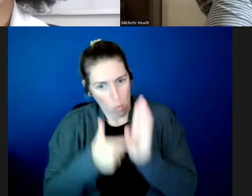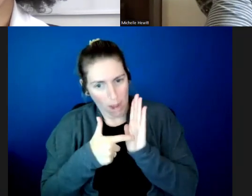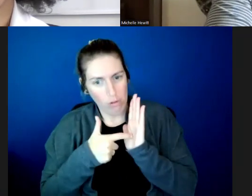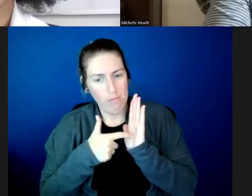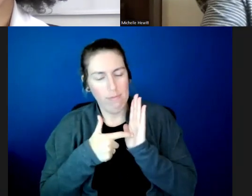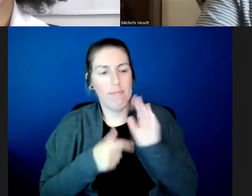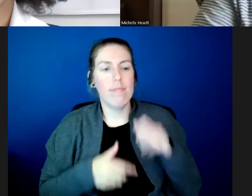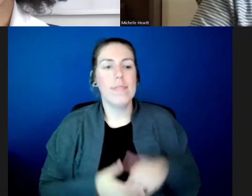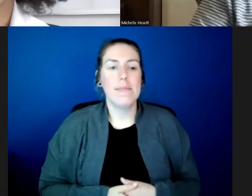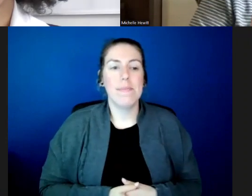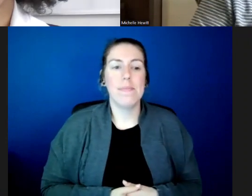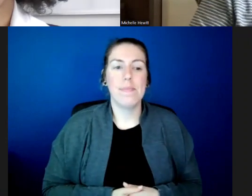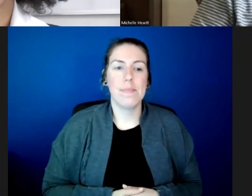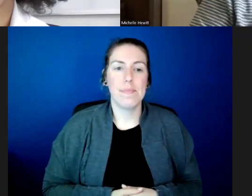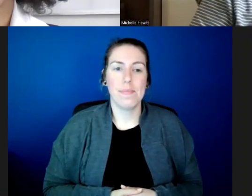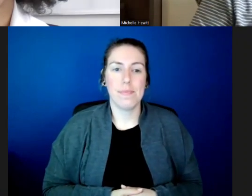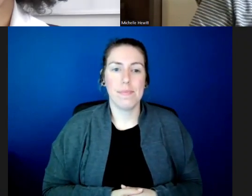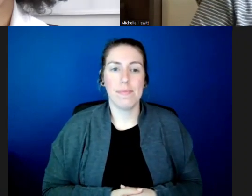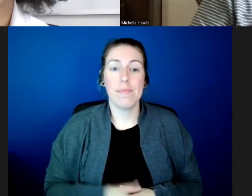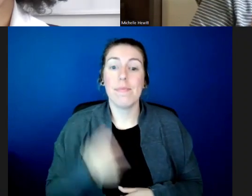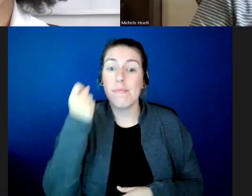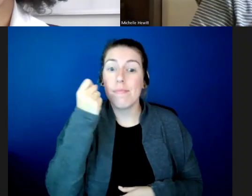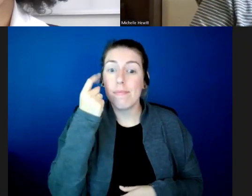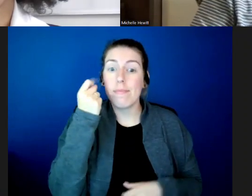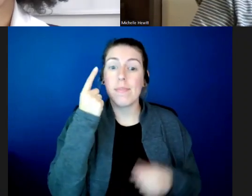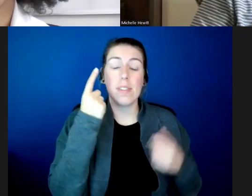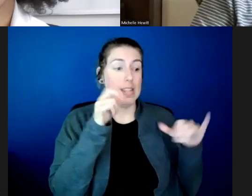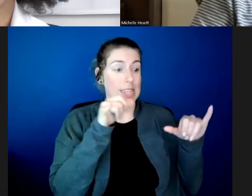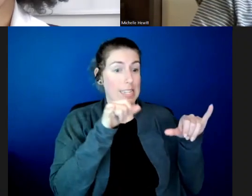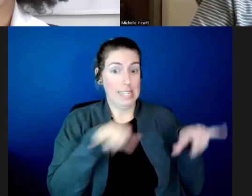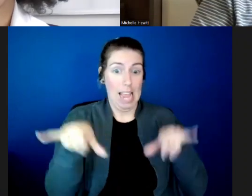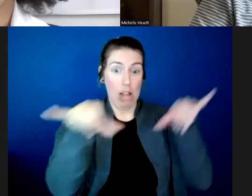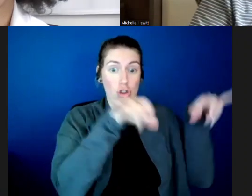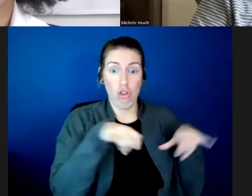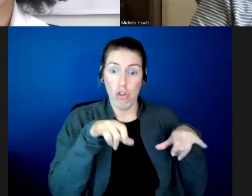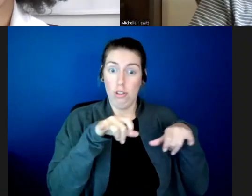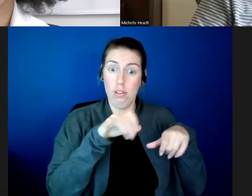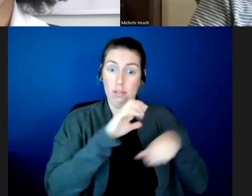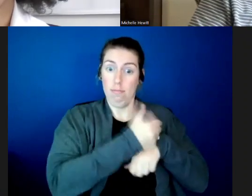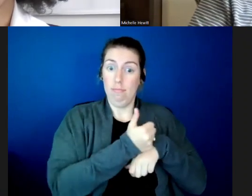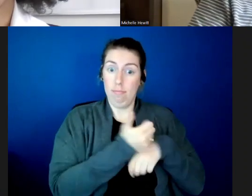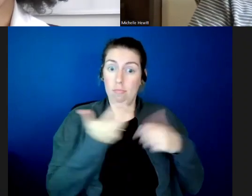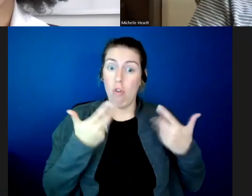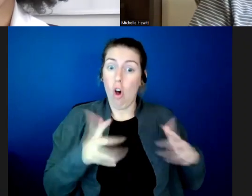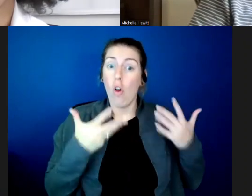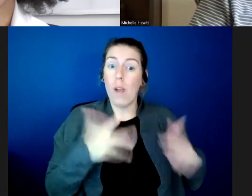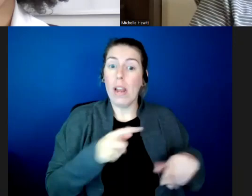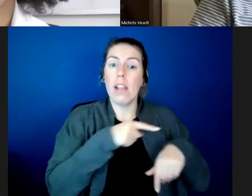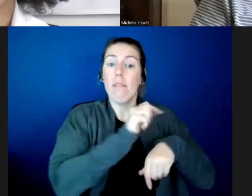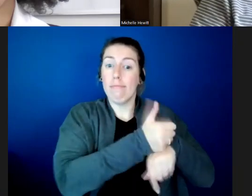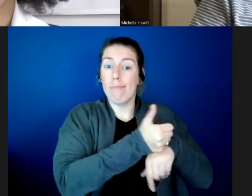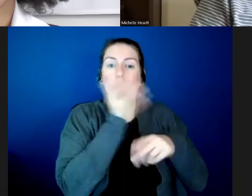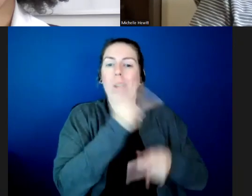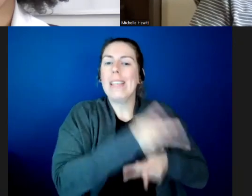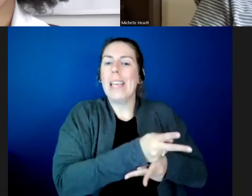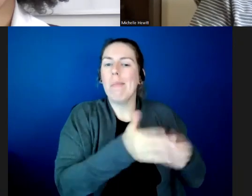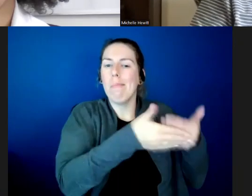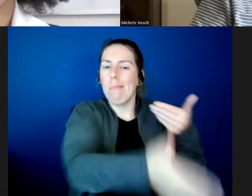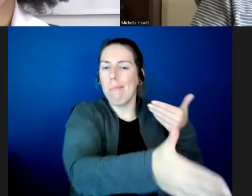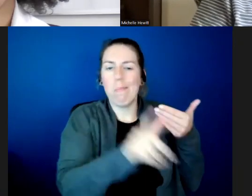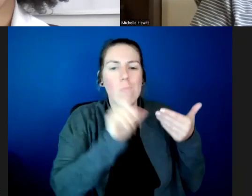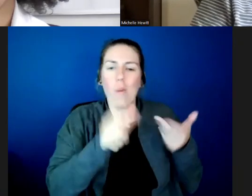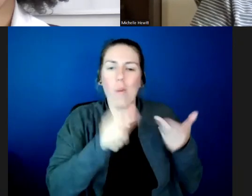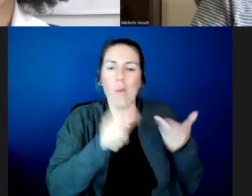currently in place are grandfathered or grandparented into place, so they don't have to be changed.